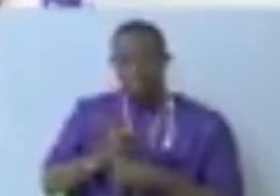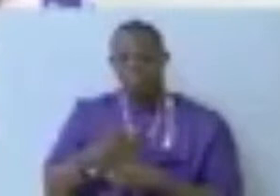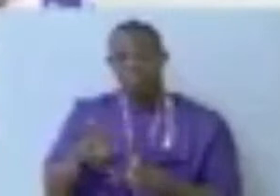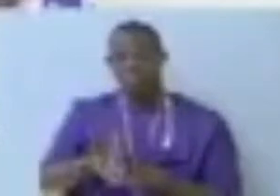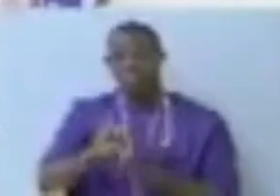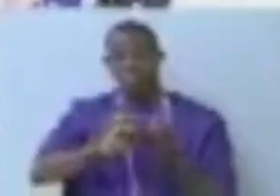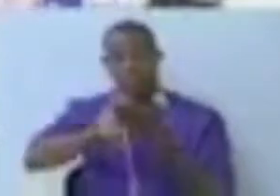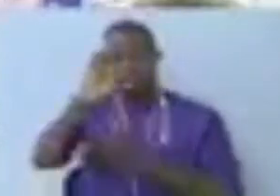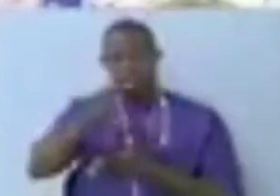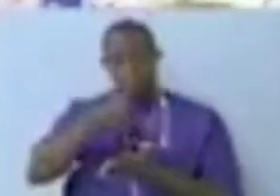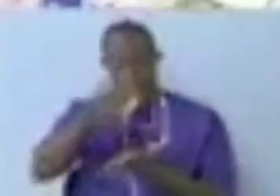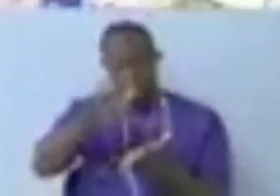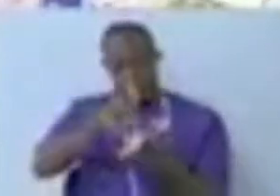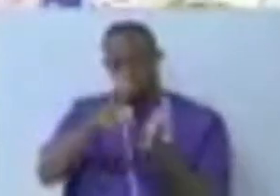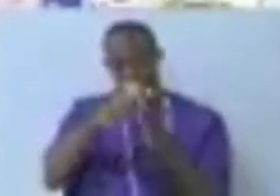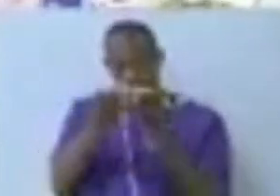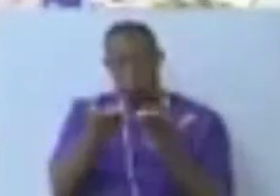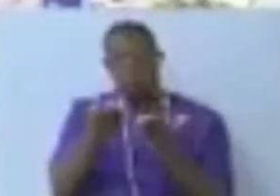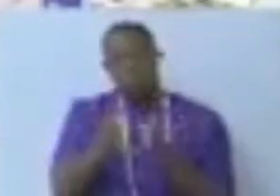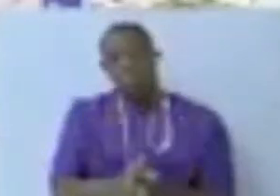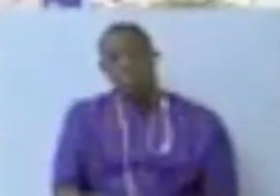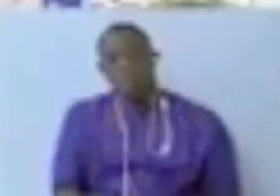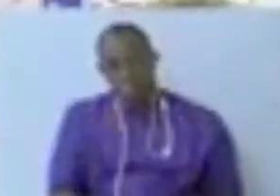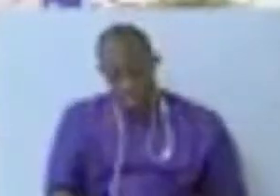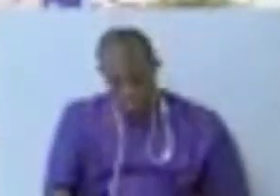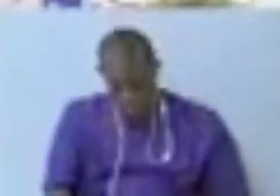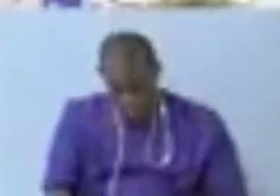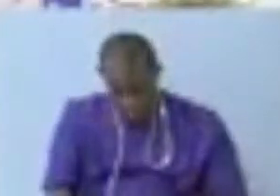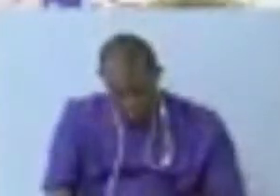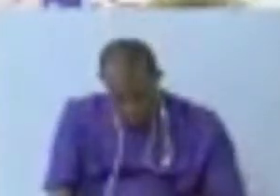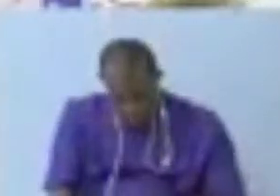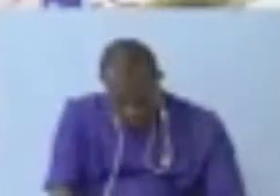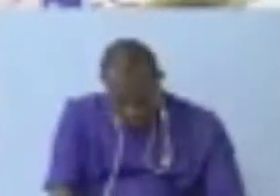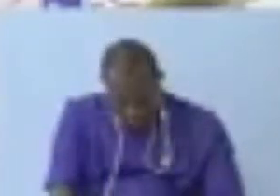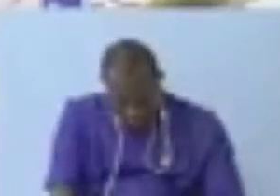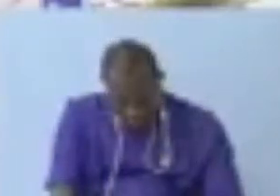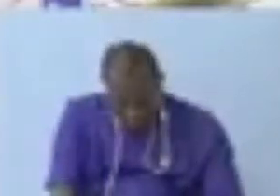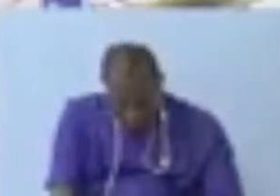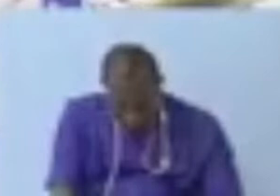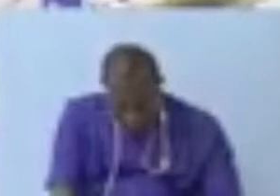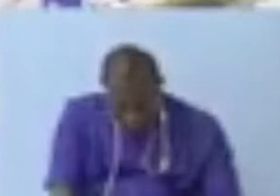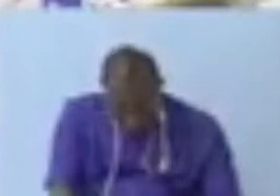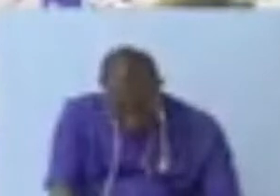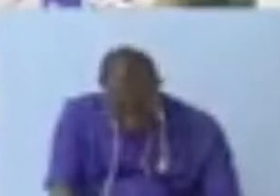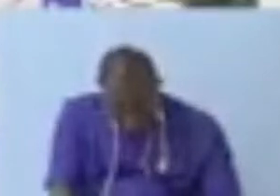you send me the passport?